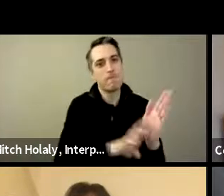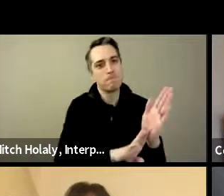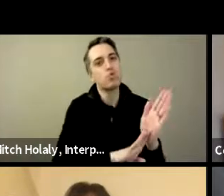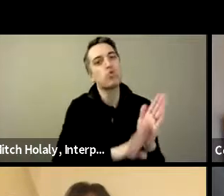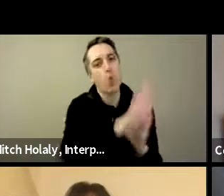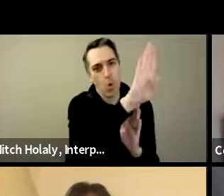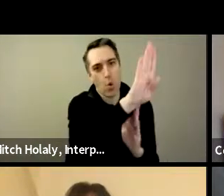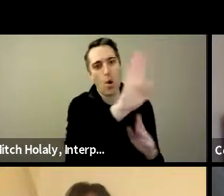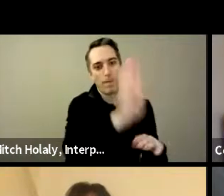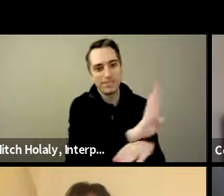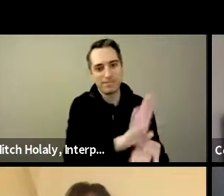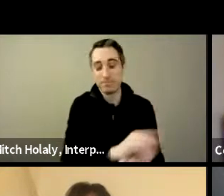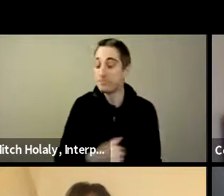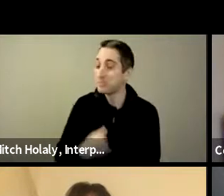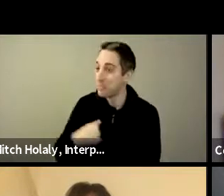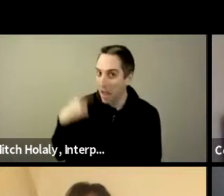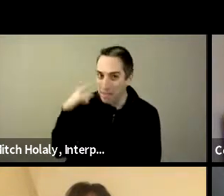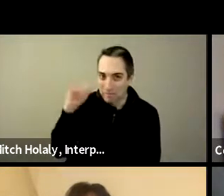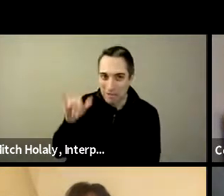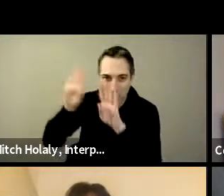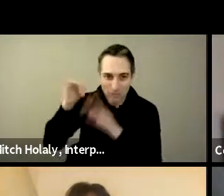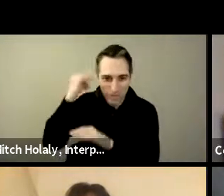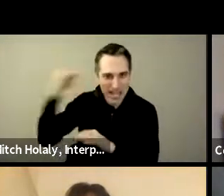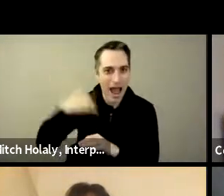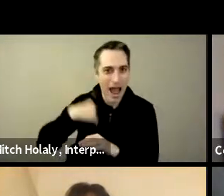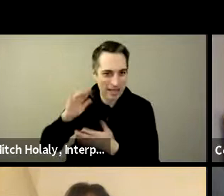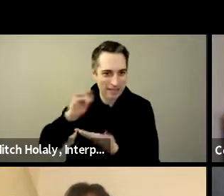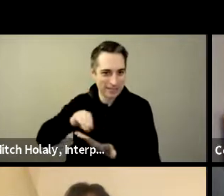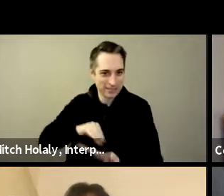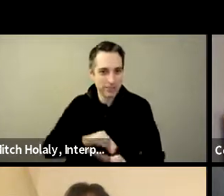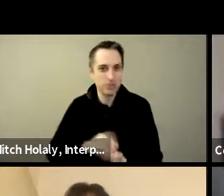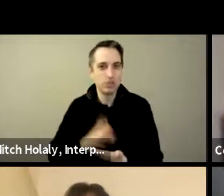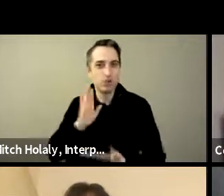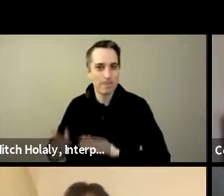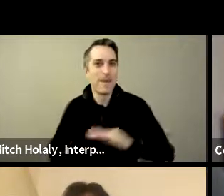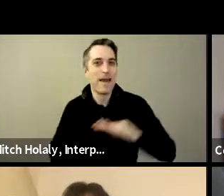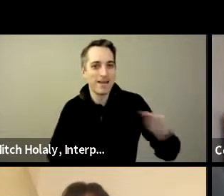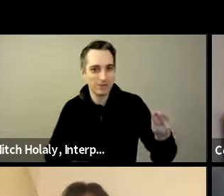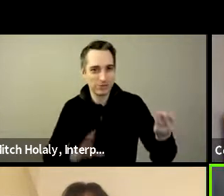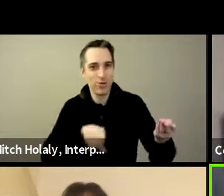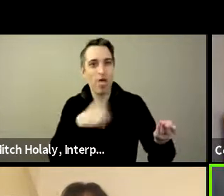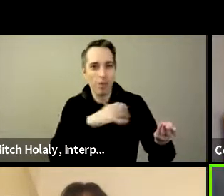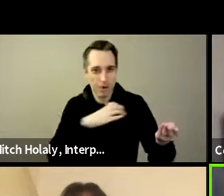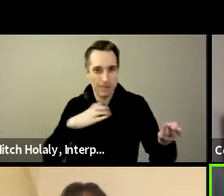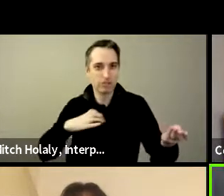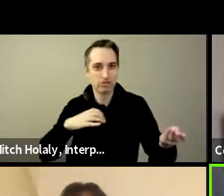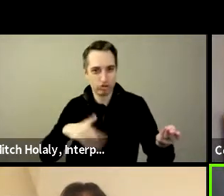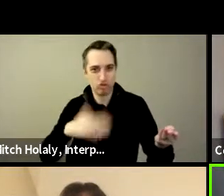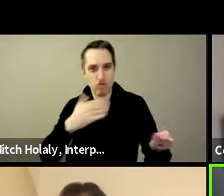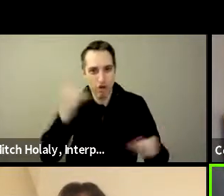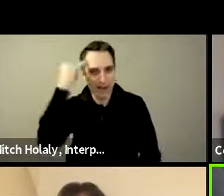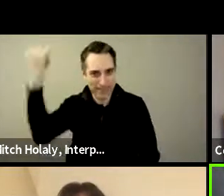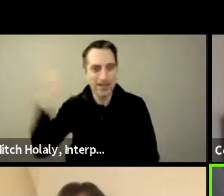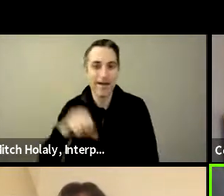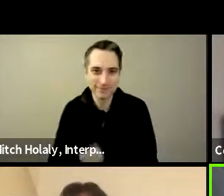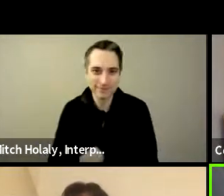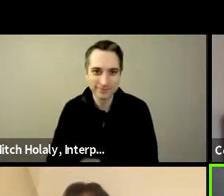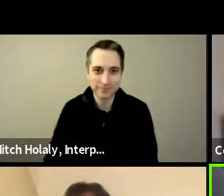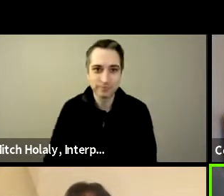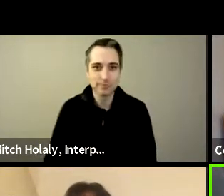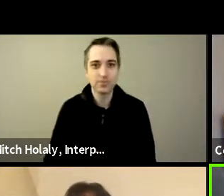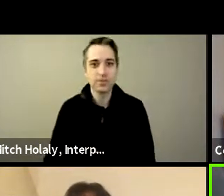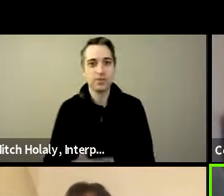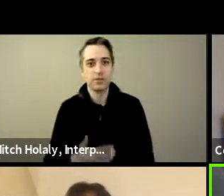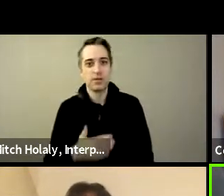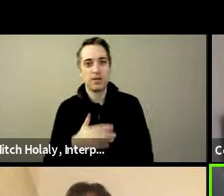idea. And I'm definitely going to, I've taken notes as you were talking to pass that along to the commissioners. Yes, yeah, I agree. And let the governor know,